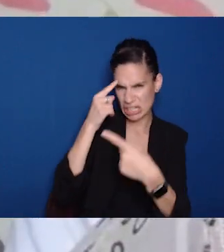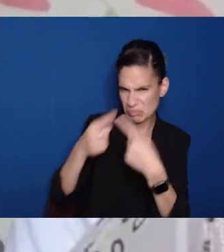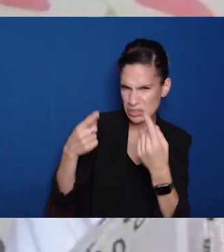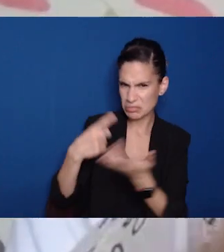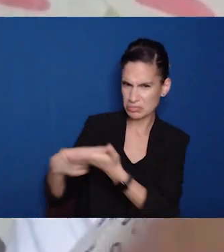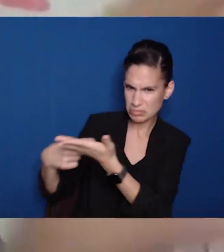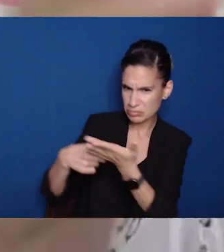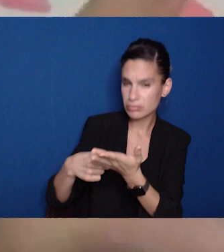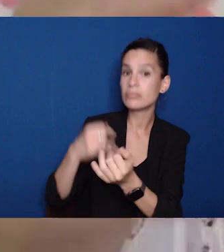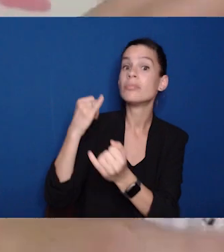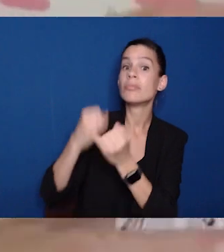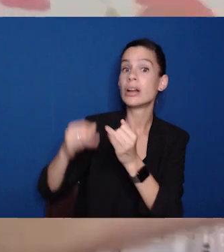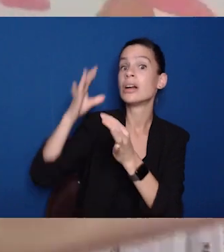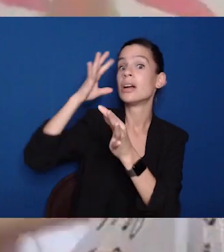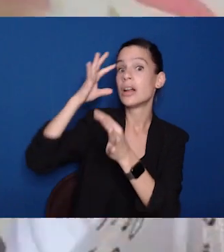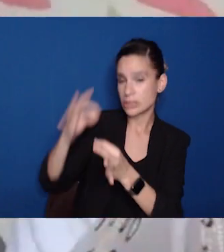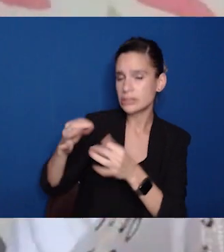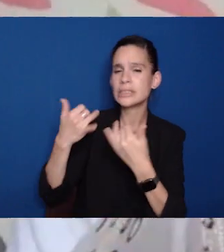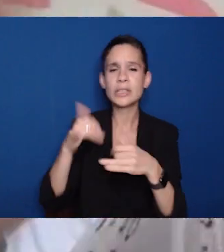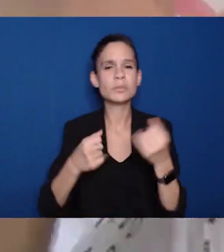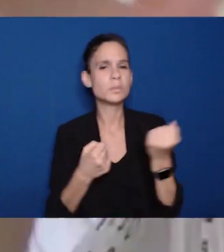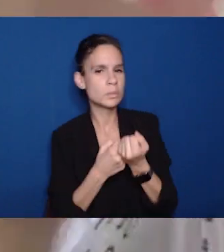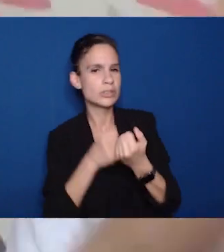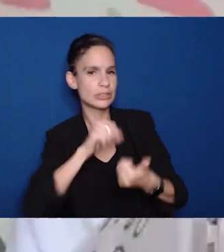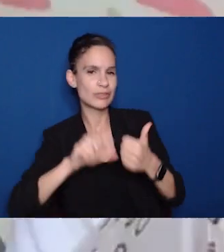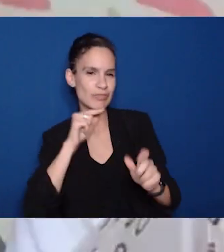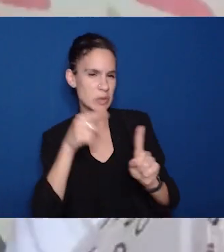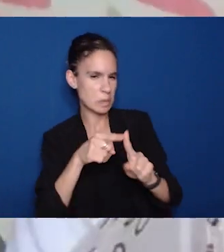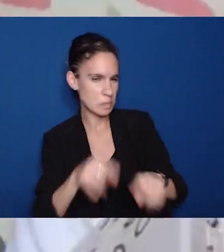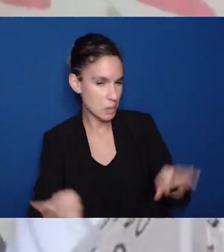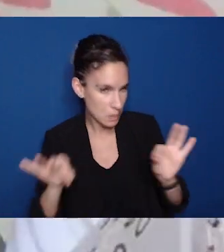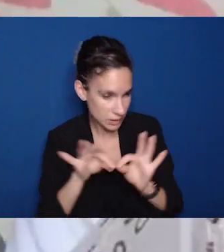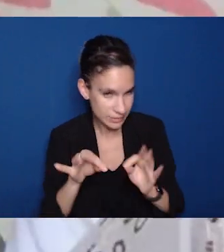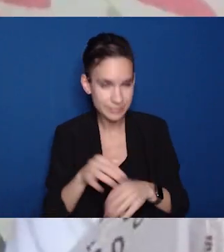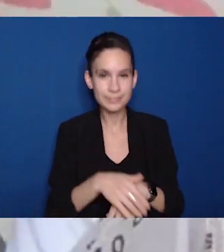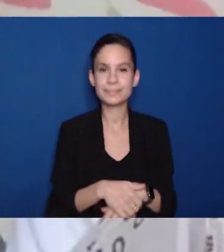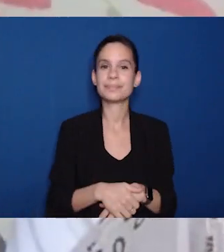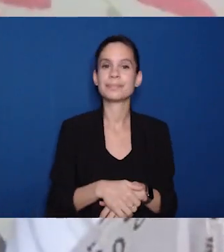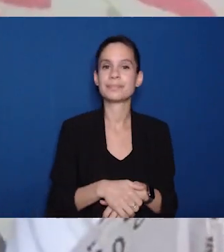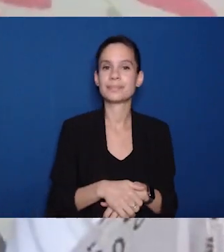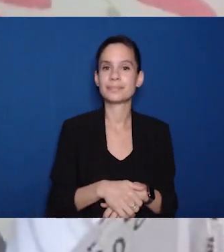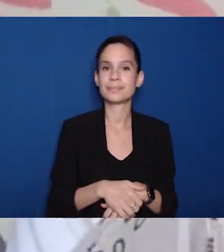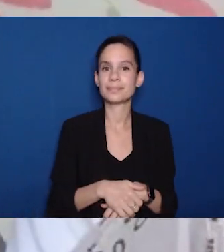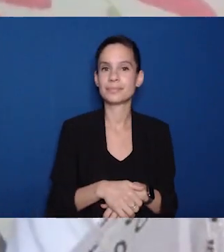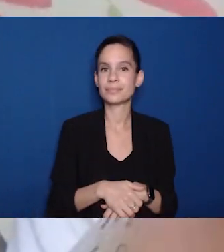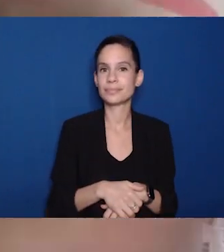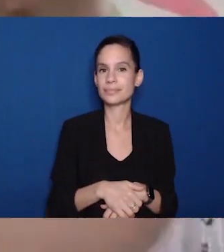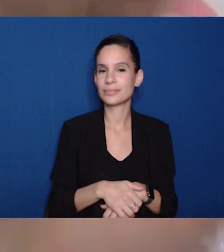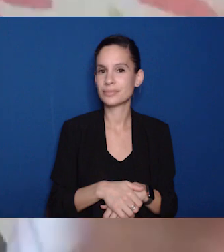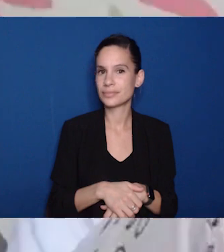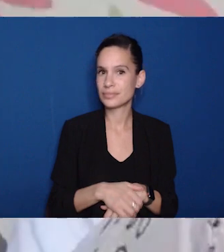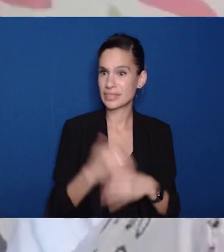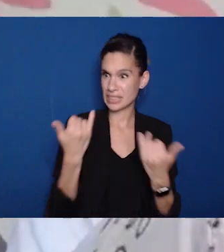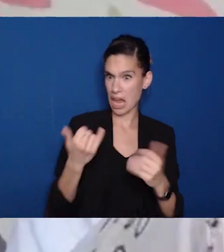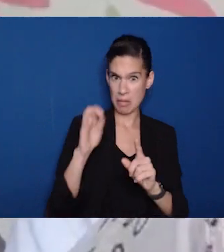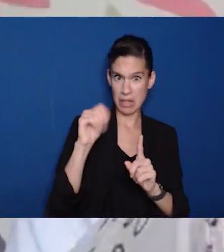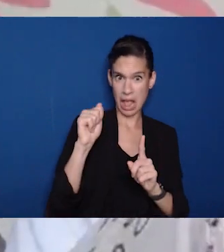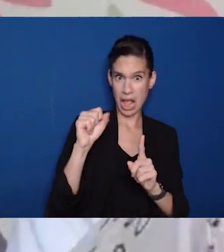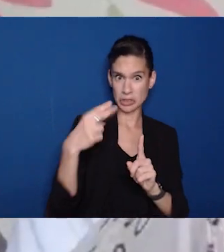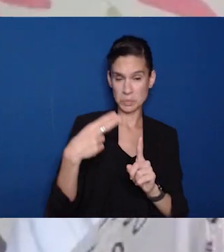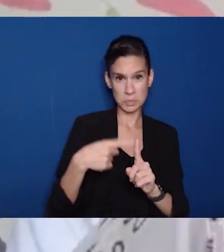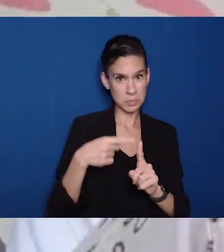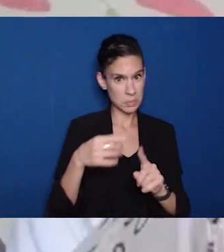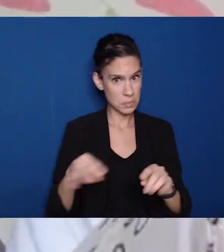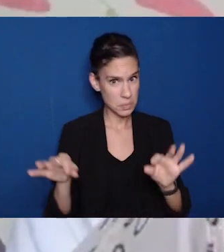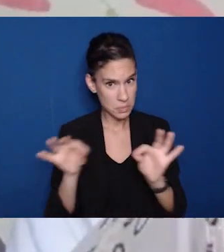disagreements, but then aligning around whatever the decision is, that's pretty important. Cash flow, really essential right